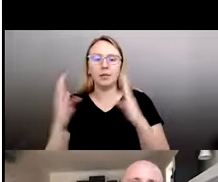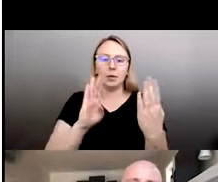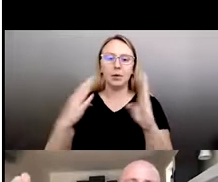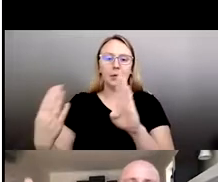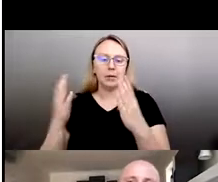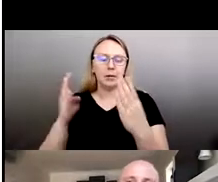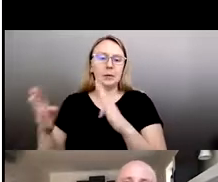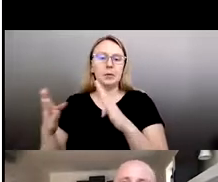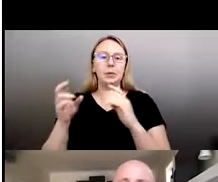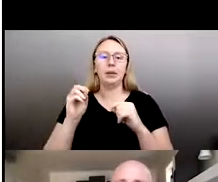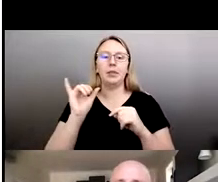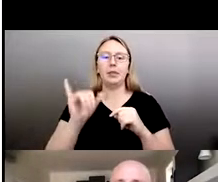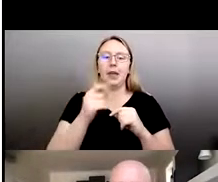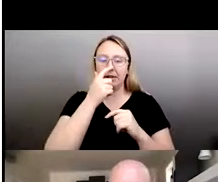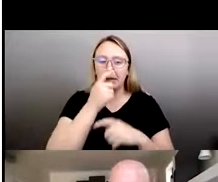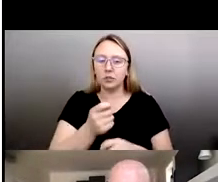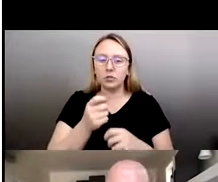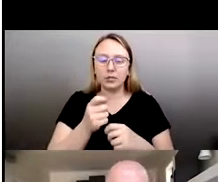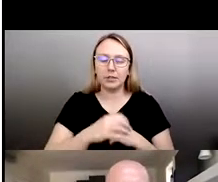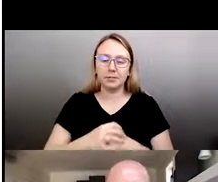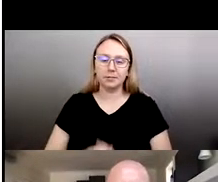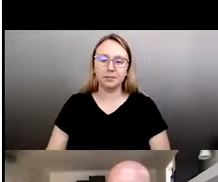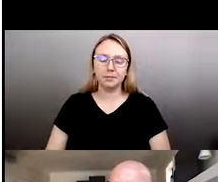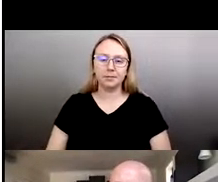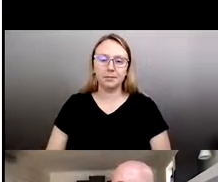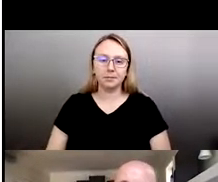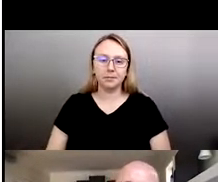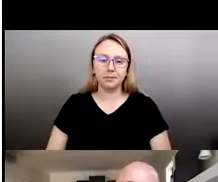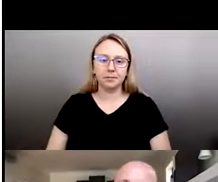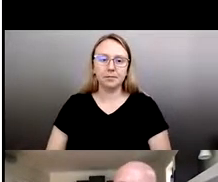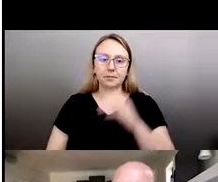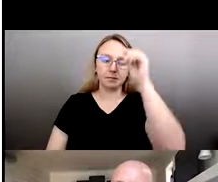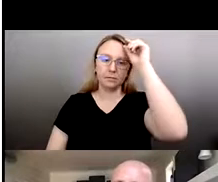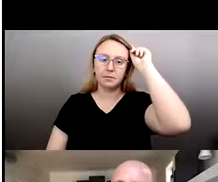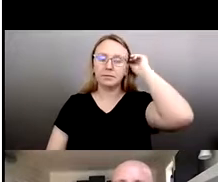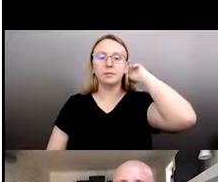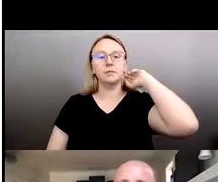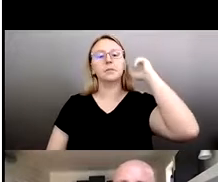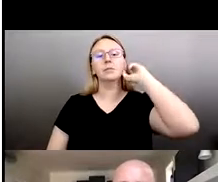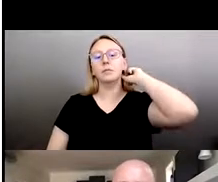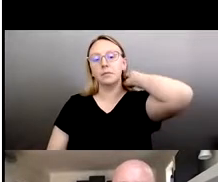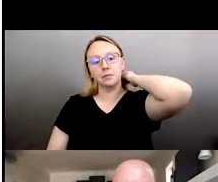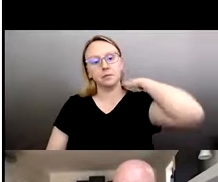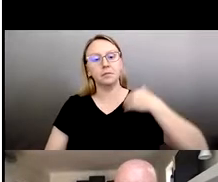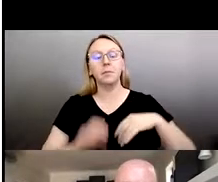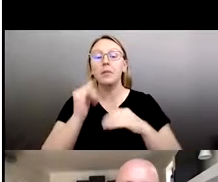peaks backwards in a really interesting way. There are some people in windows that may be somewhat related to